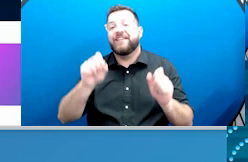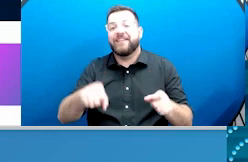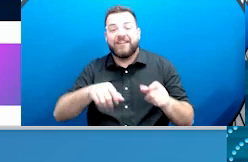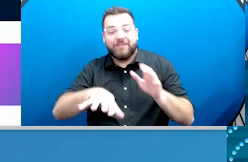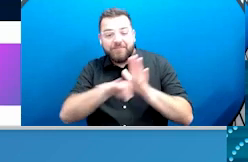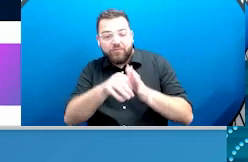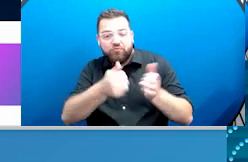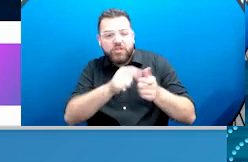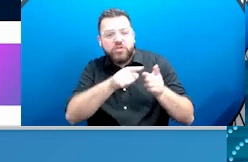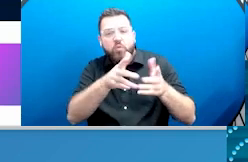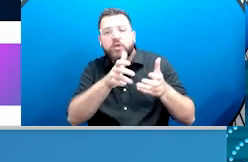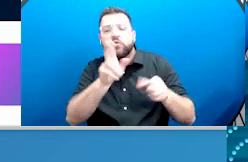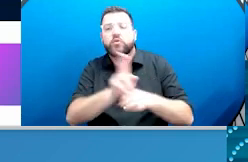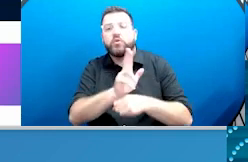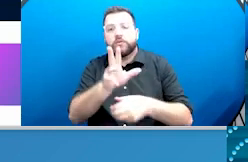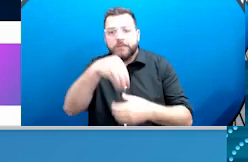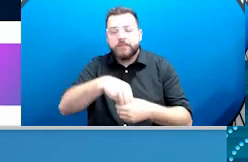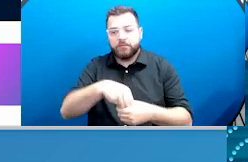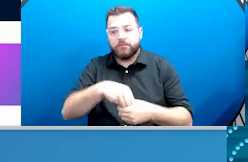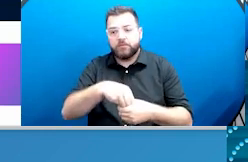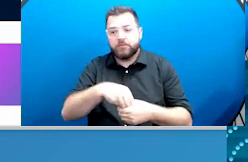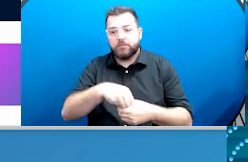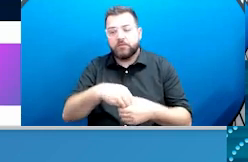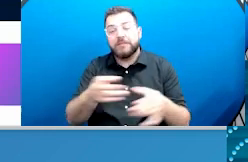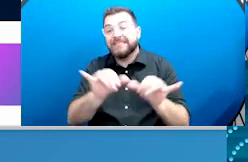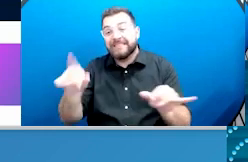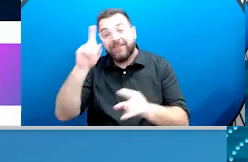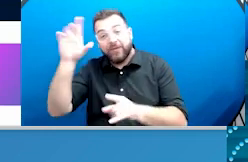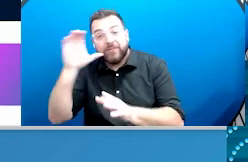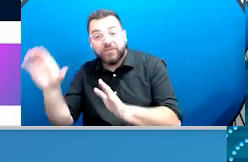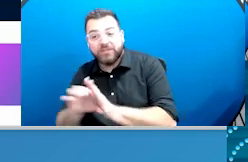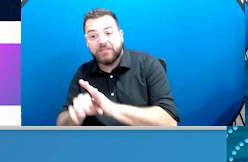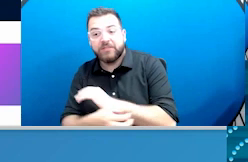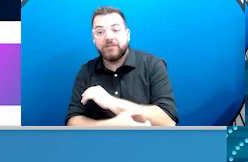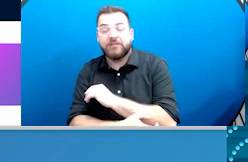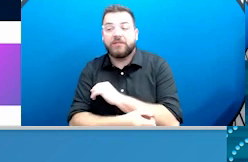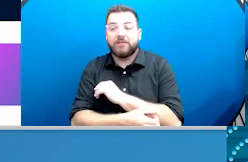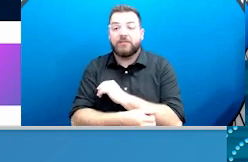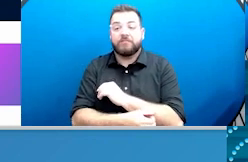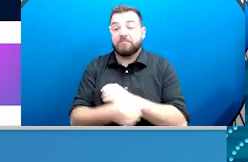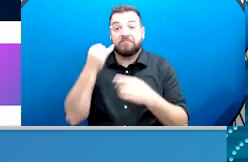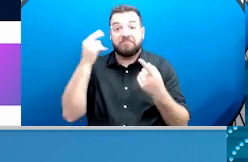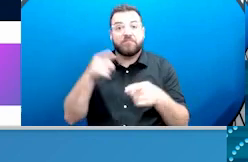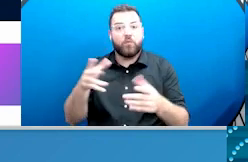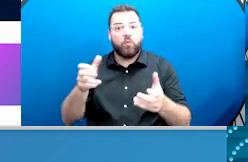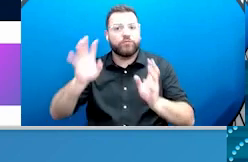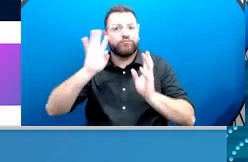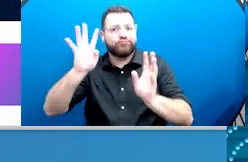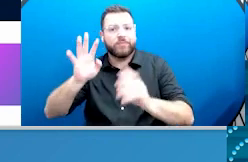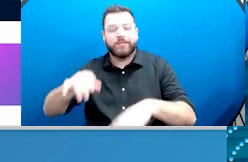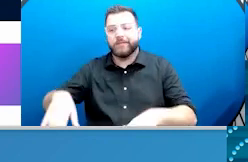use in your course. And same thing for images. So if you want to create a banner